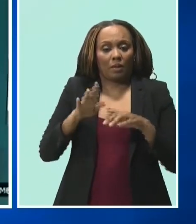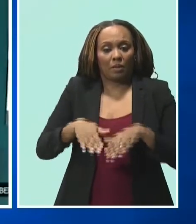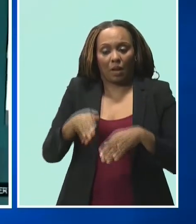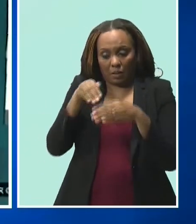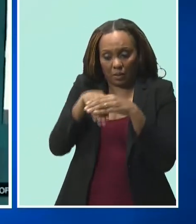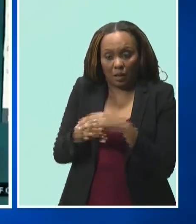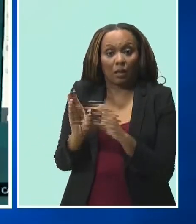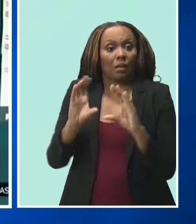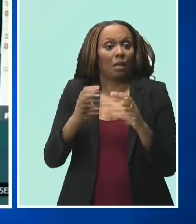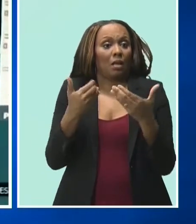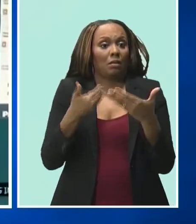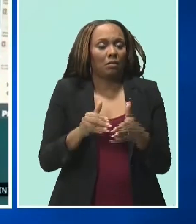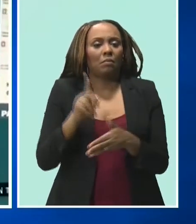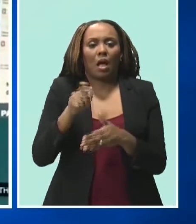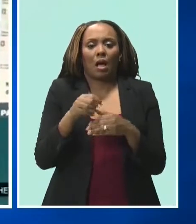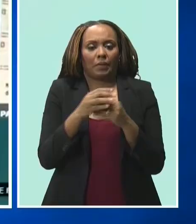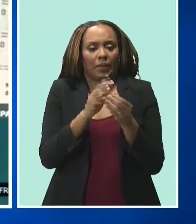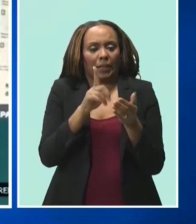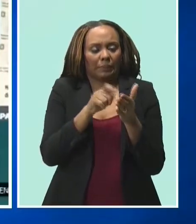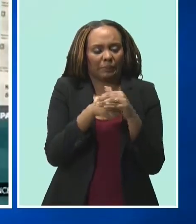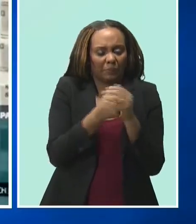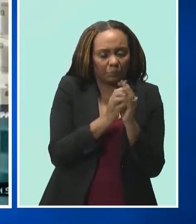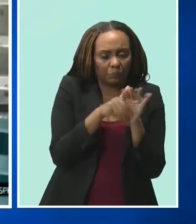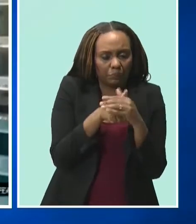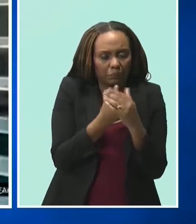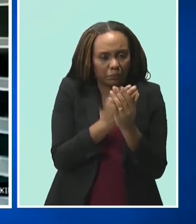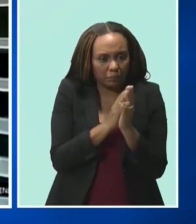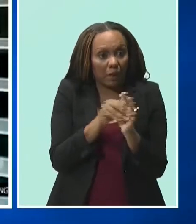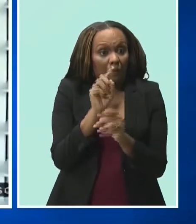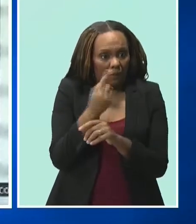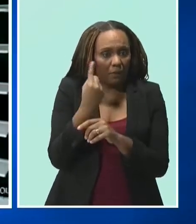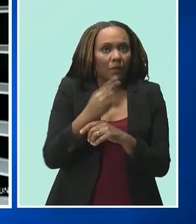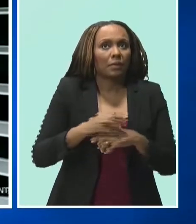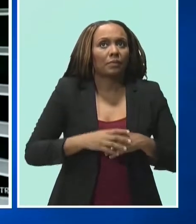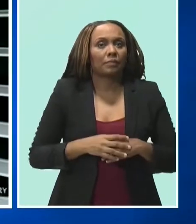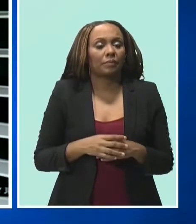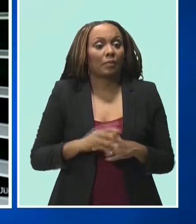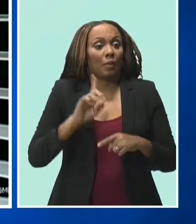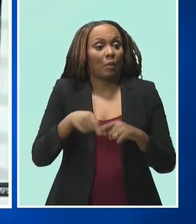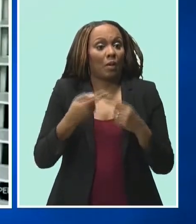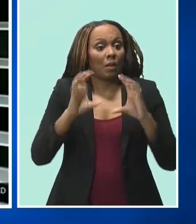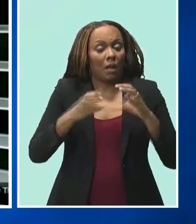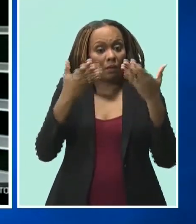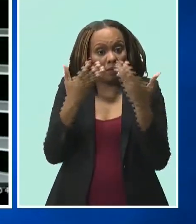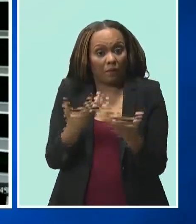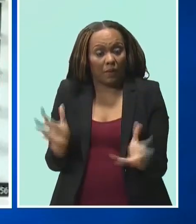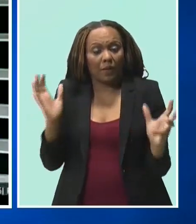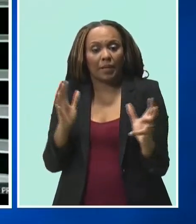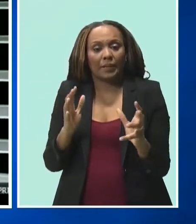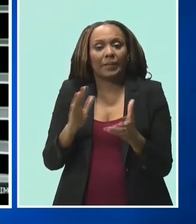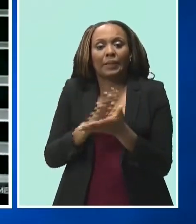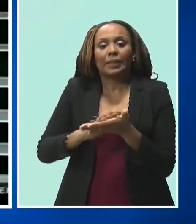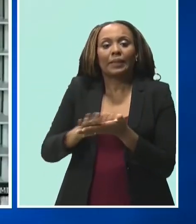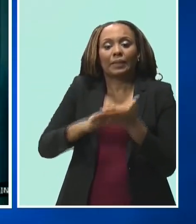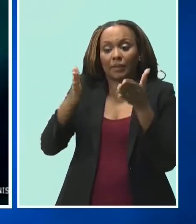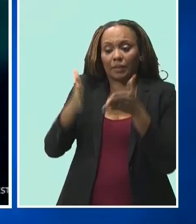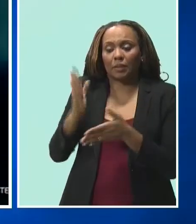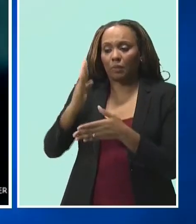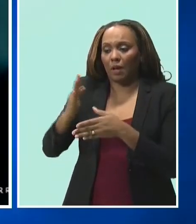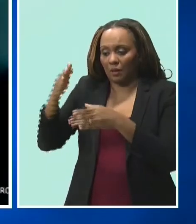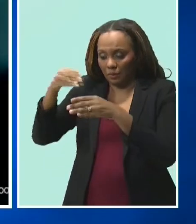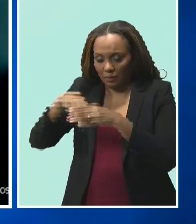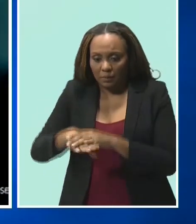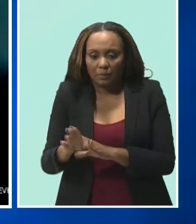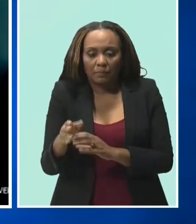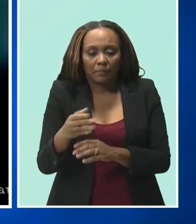will be required to sanitize their hands before they enter. He says once class ends, the cleaners will sanitize the desks, chairs, and